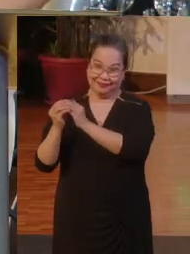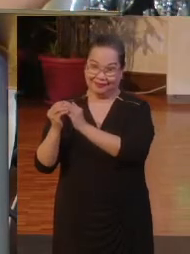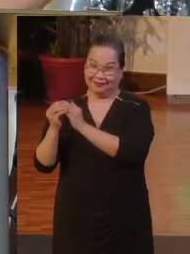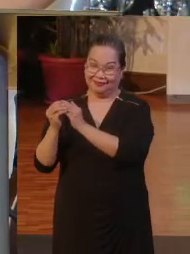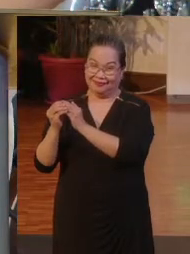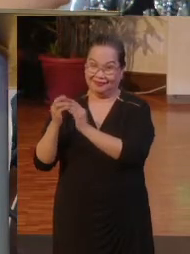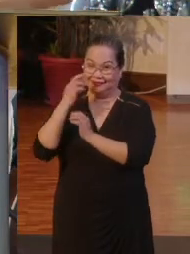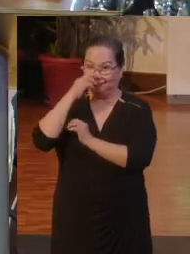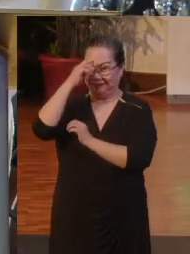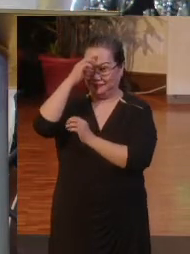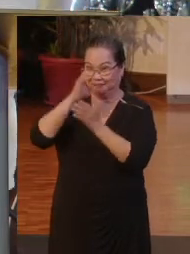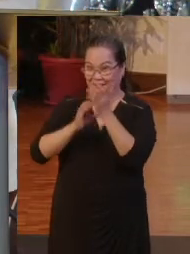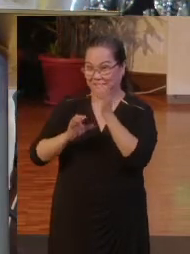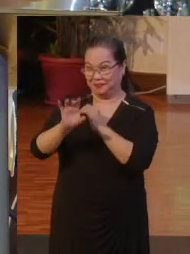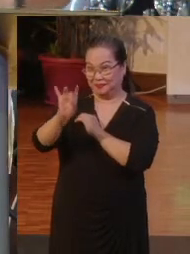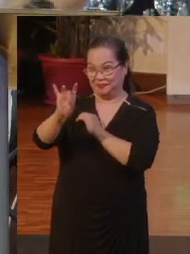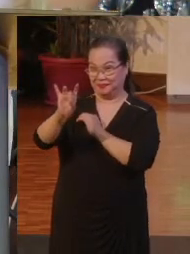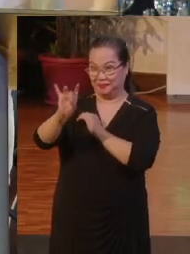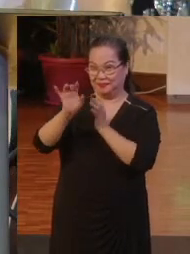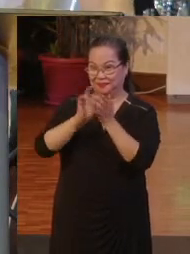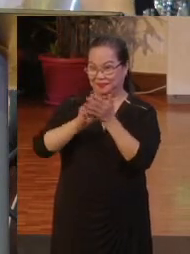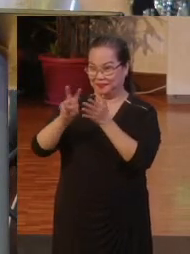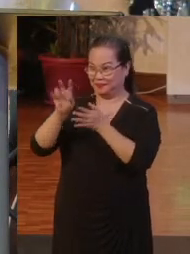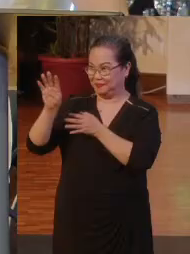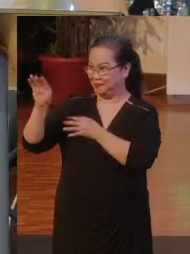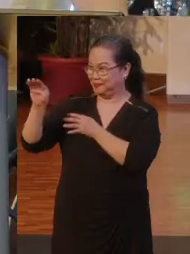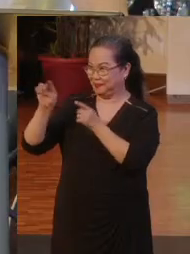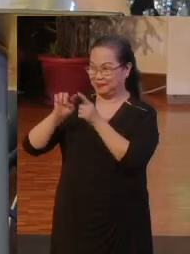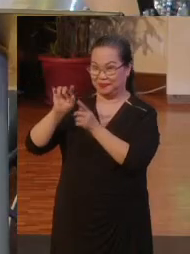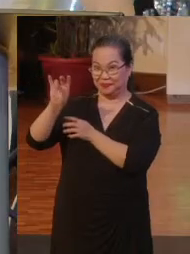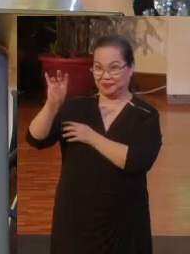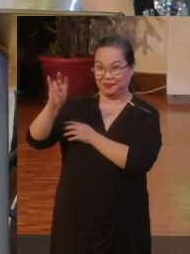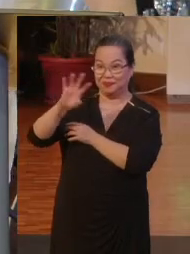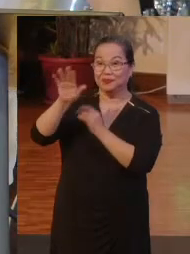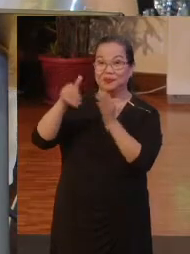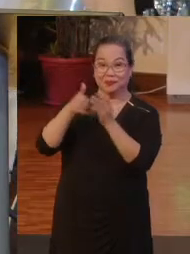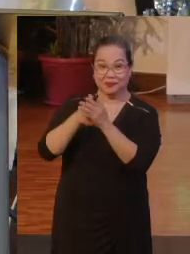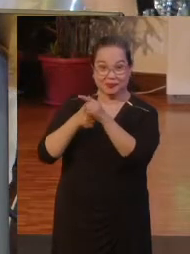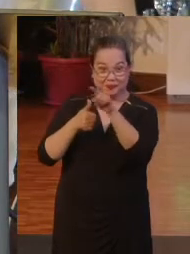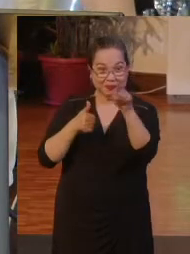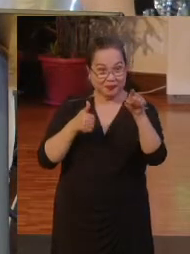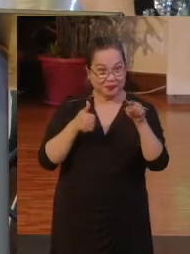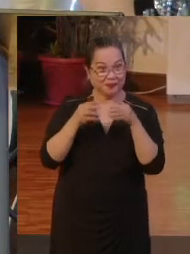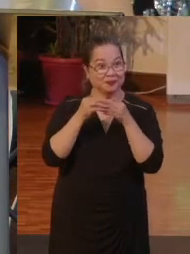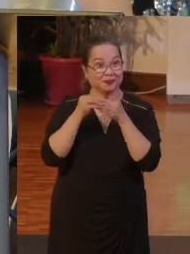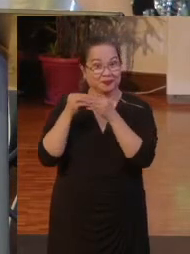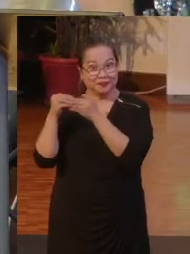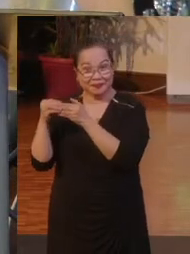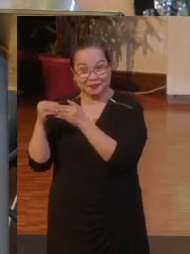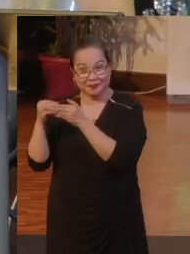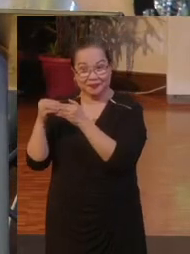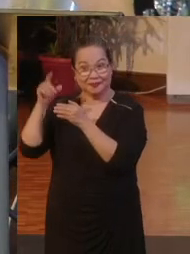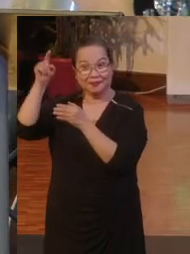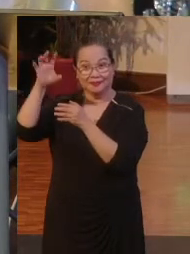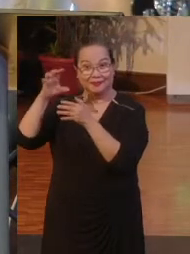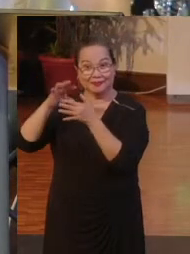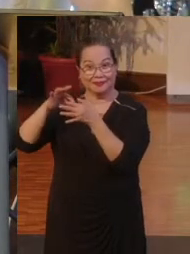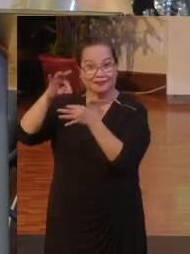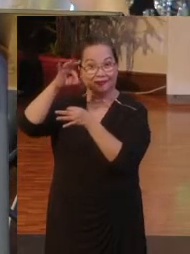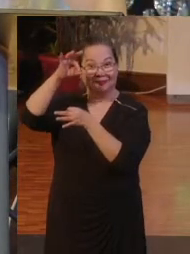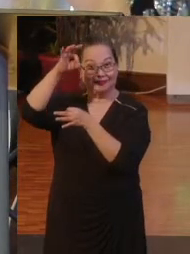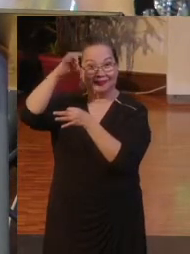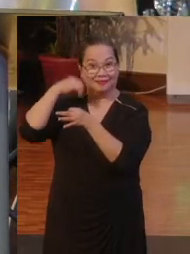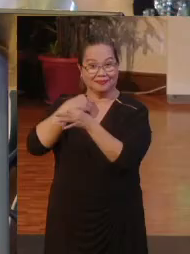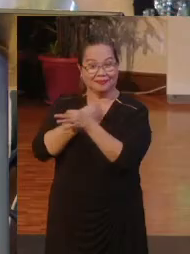Romans chapter 8, verses 14 to 17, "For all who are led by the Spirit of God